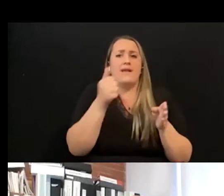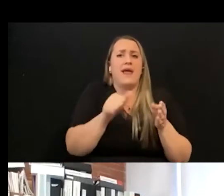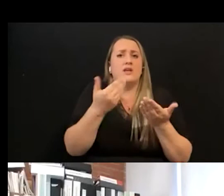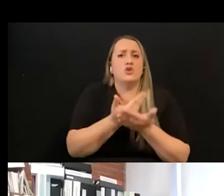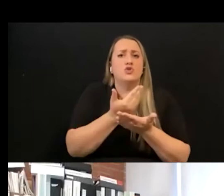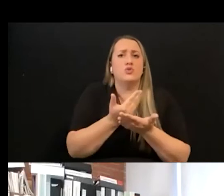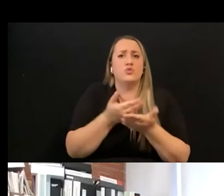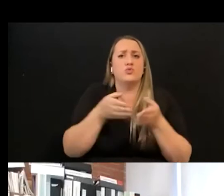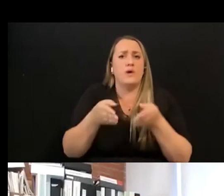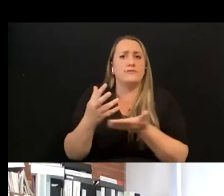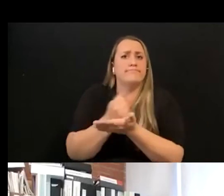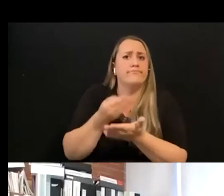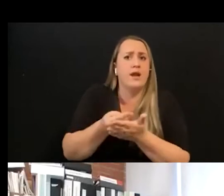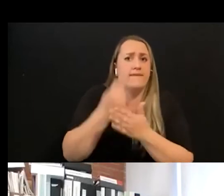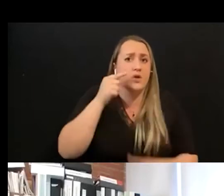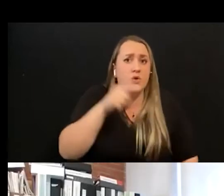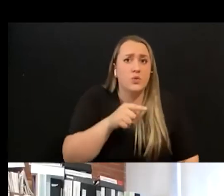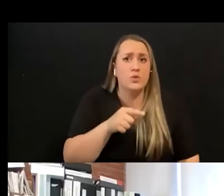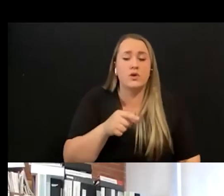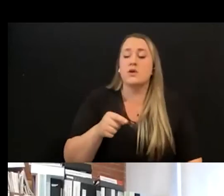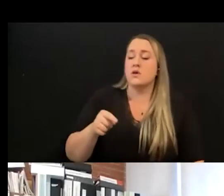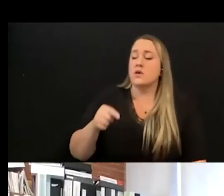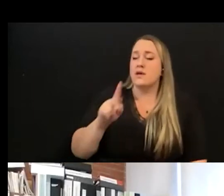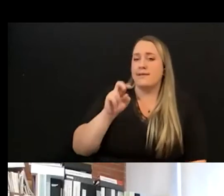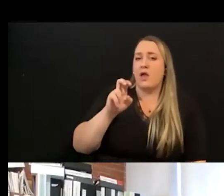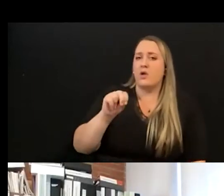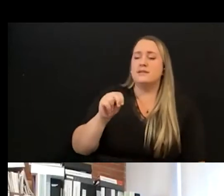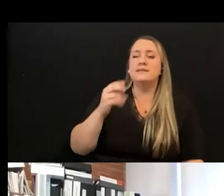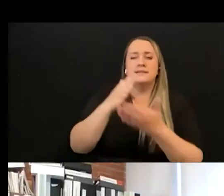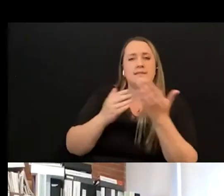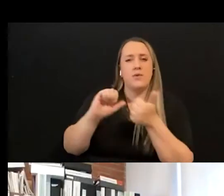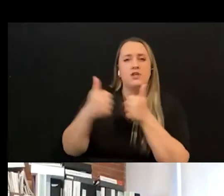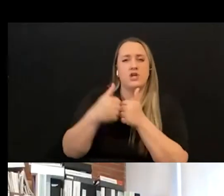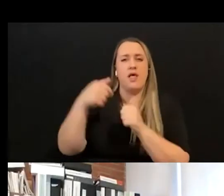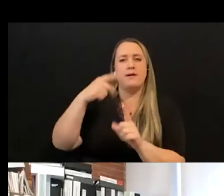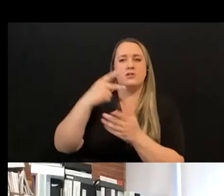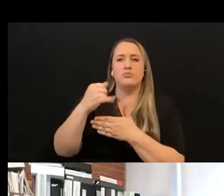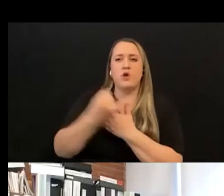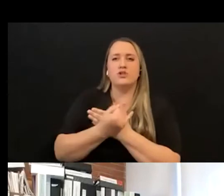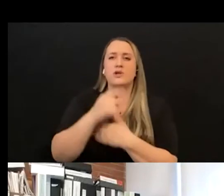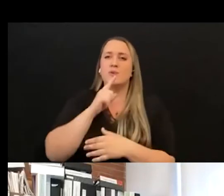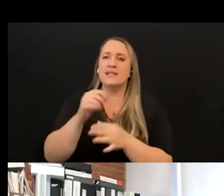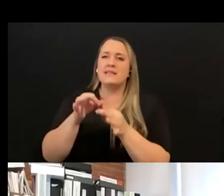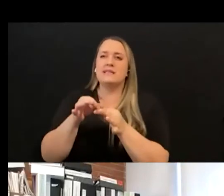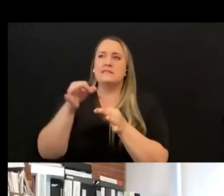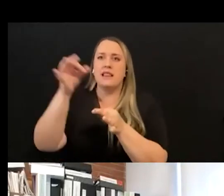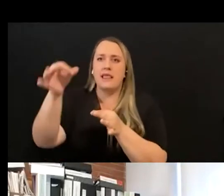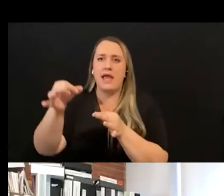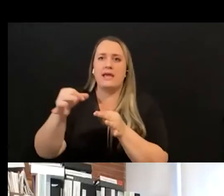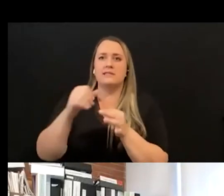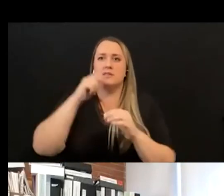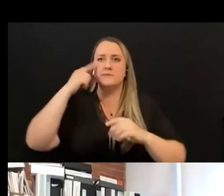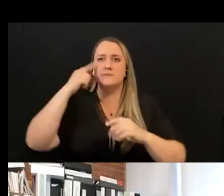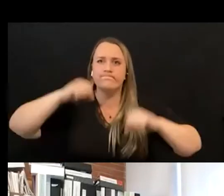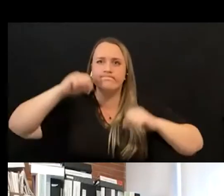will say that, you know, some of the challenges around this project were really kind of delays and uncertainties related to COVID.